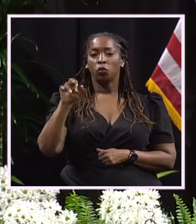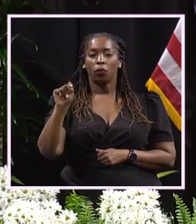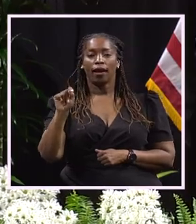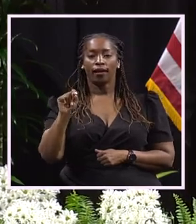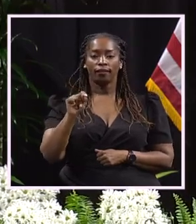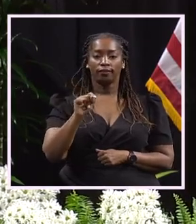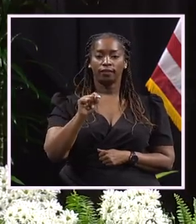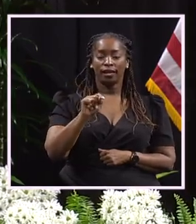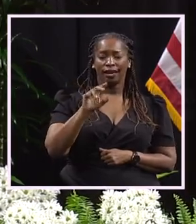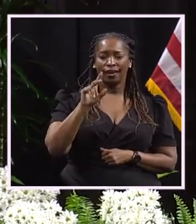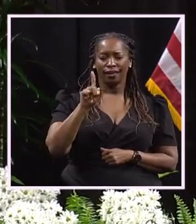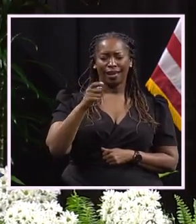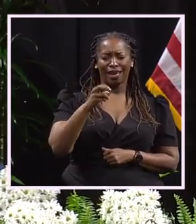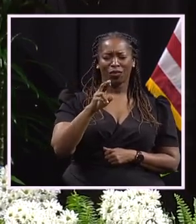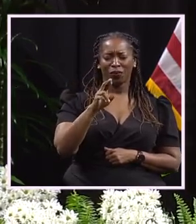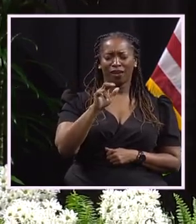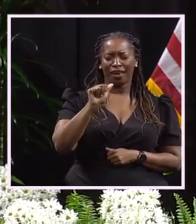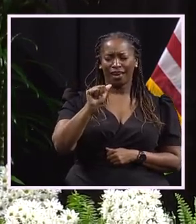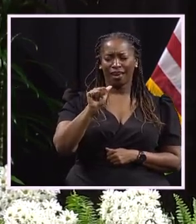Catherine A. Farmer,